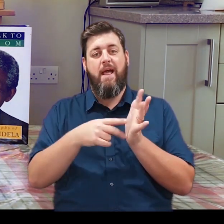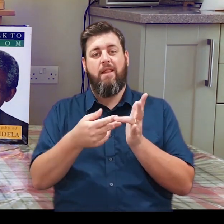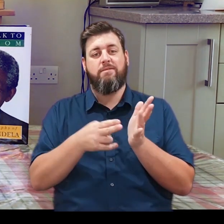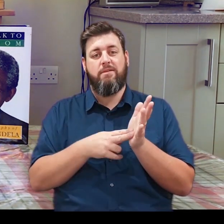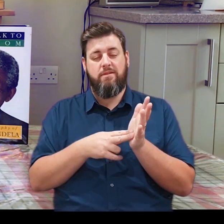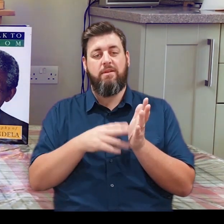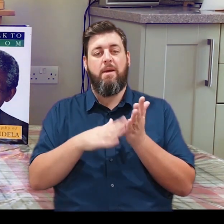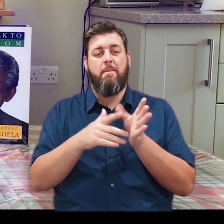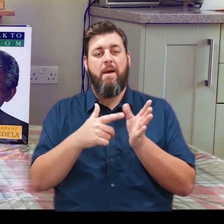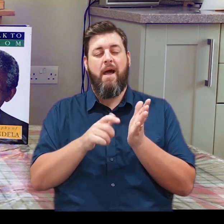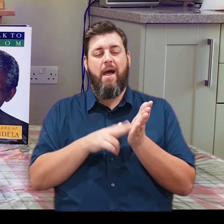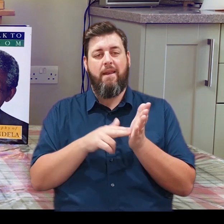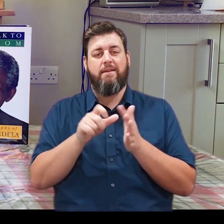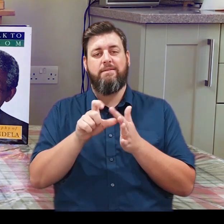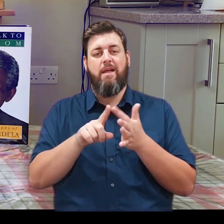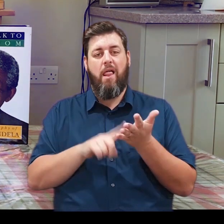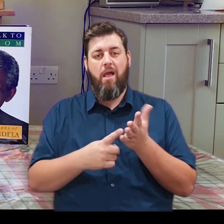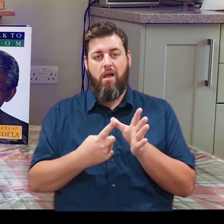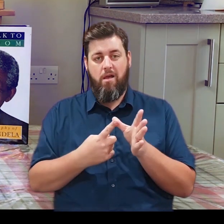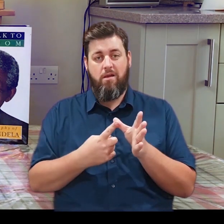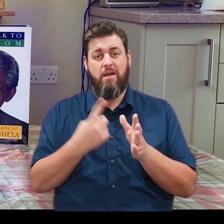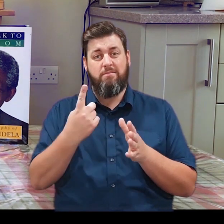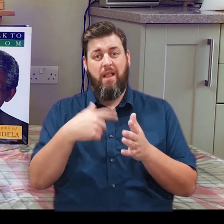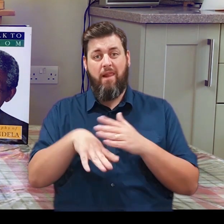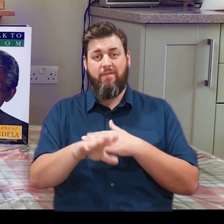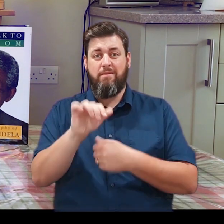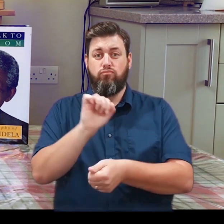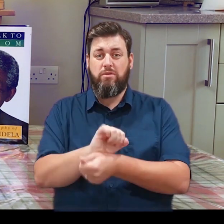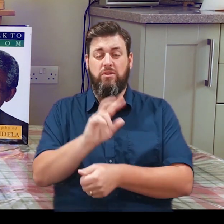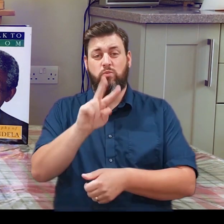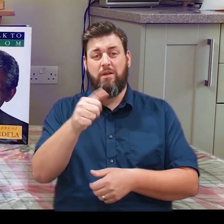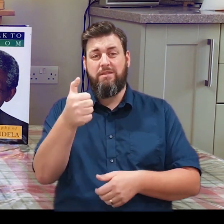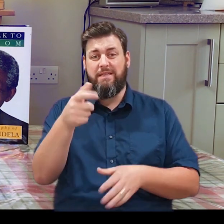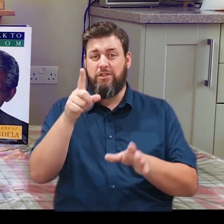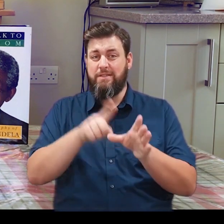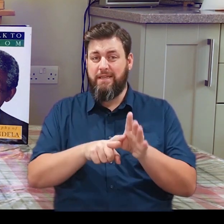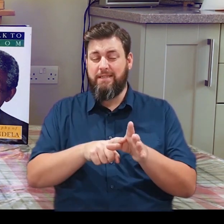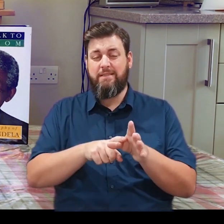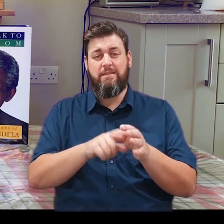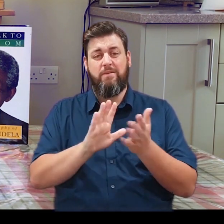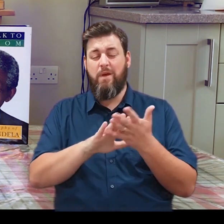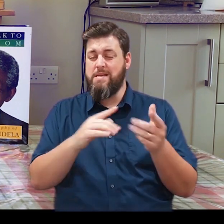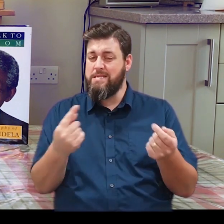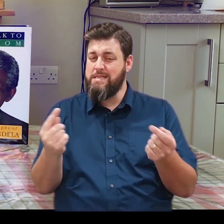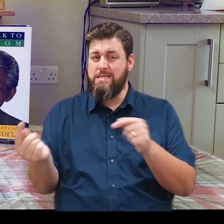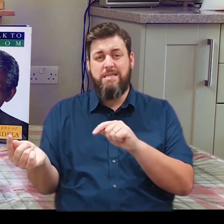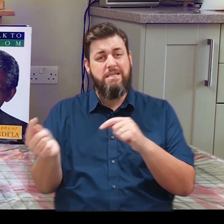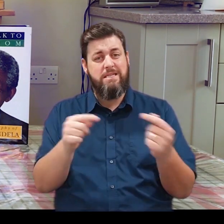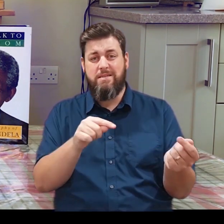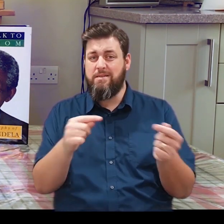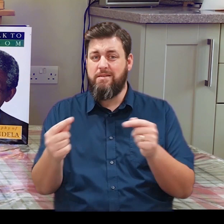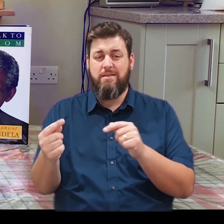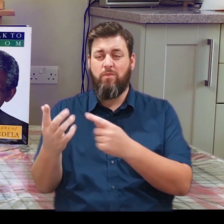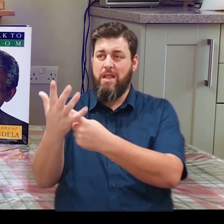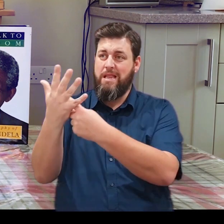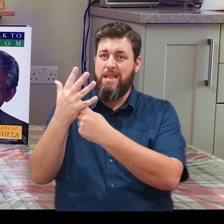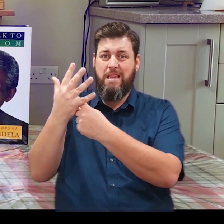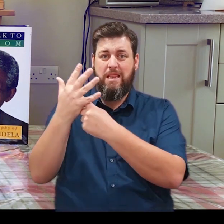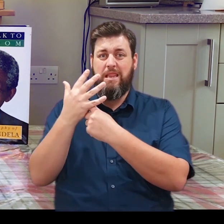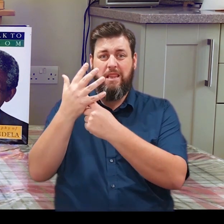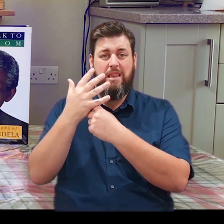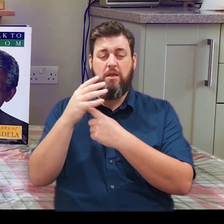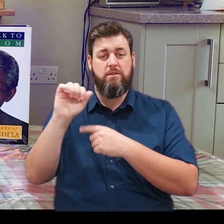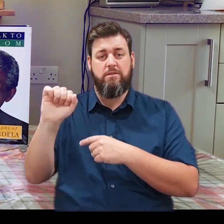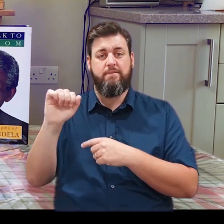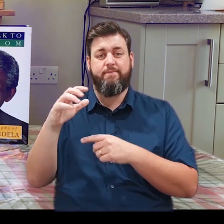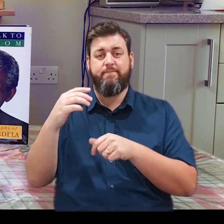was imprisoned for 26 years because of a struggle against the oppressive